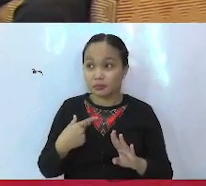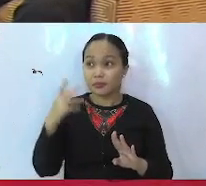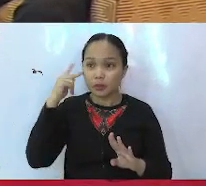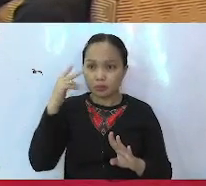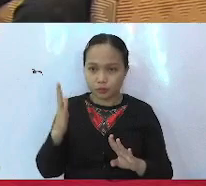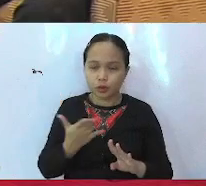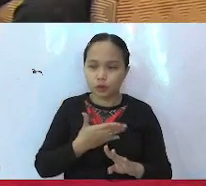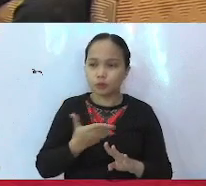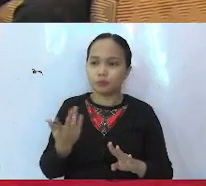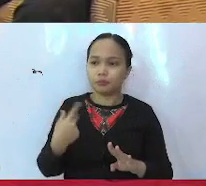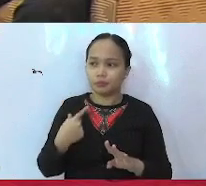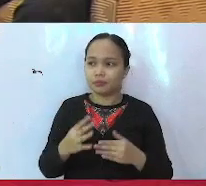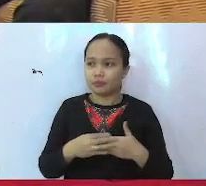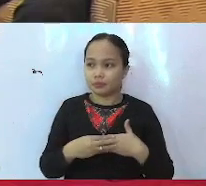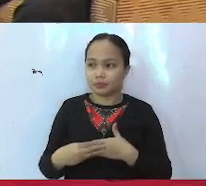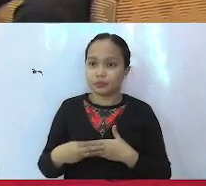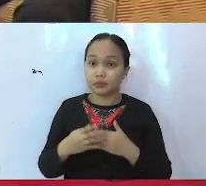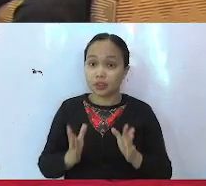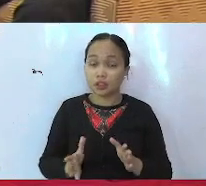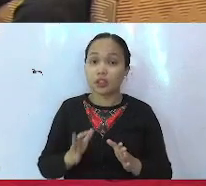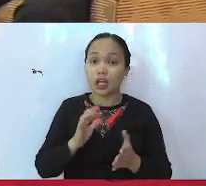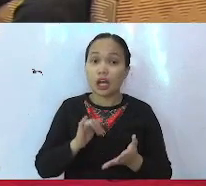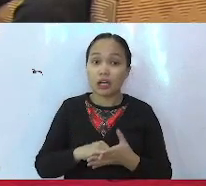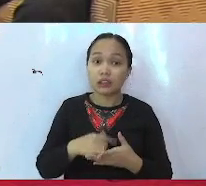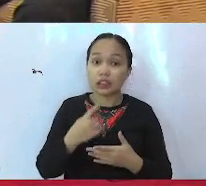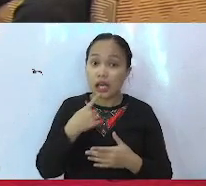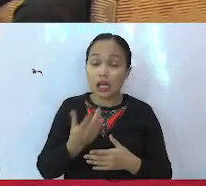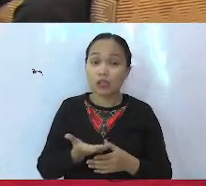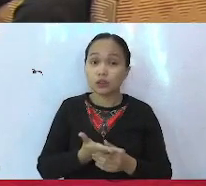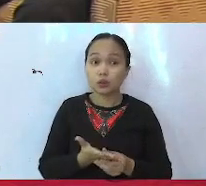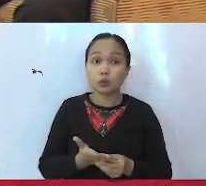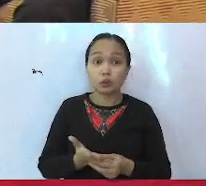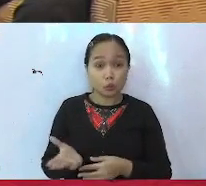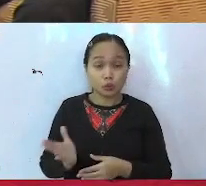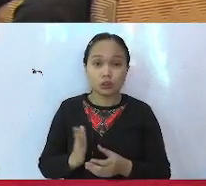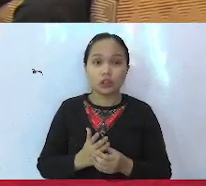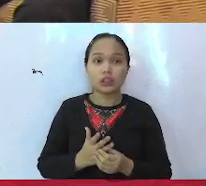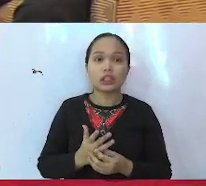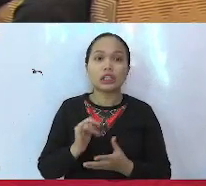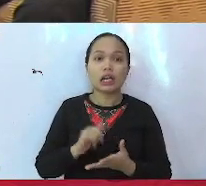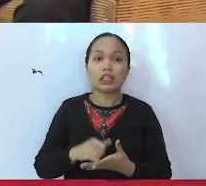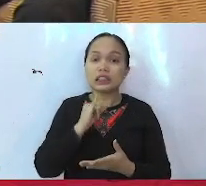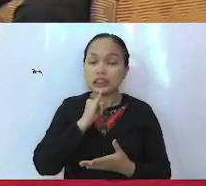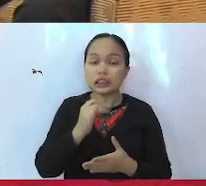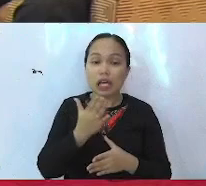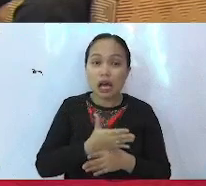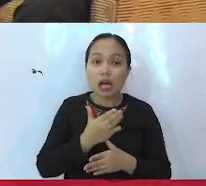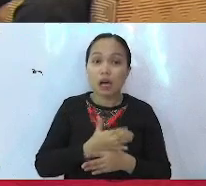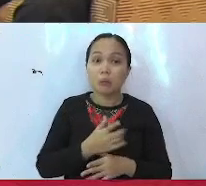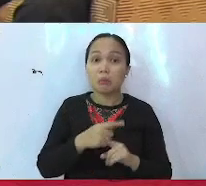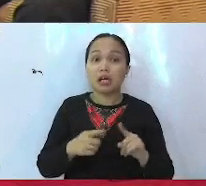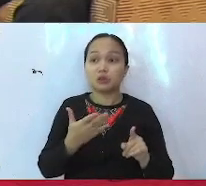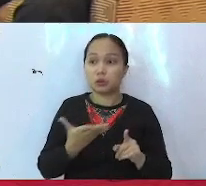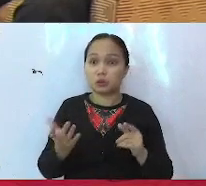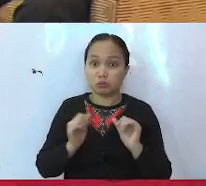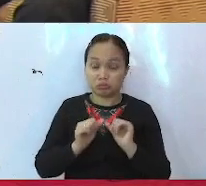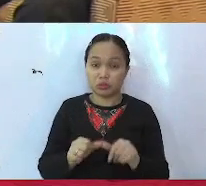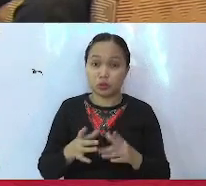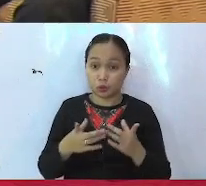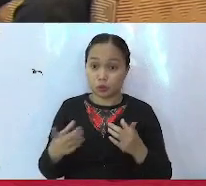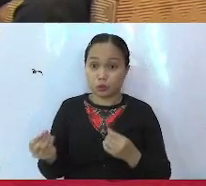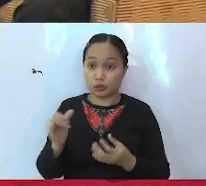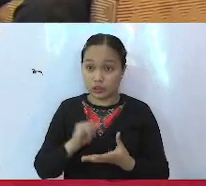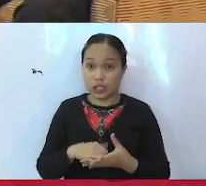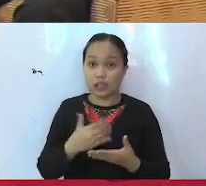have your leaders that is already telling you that is a distraction, but still you didn't obey them and you choose to do those things that